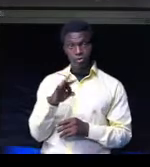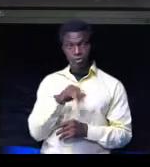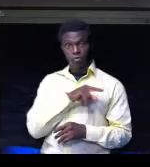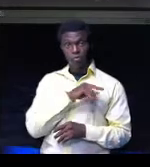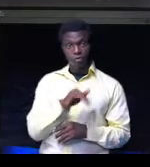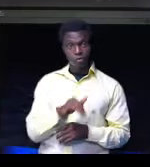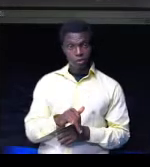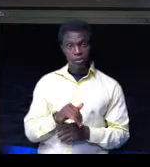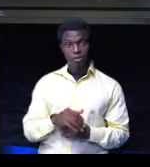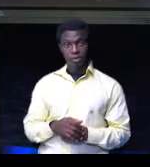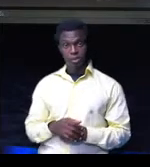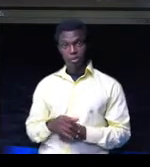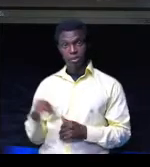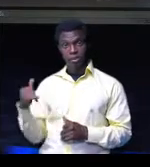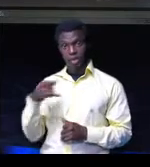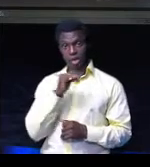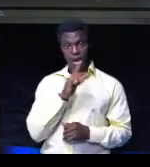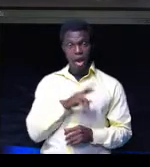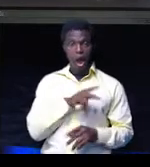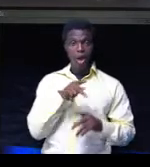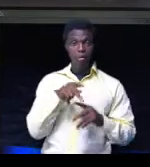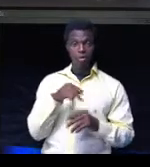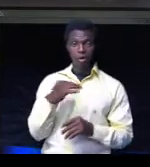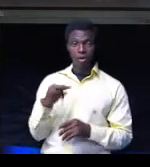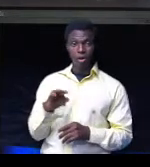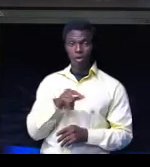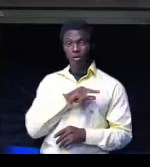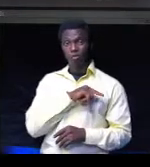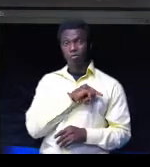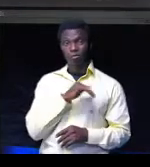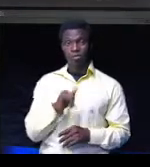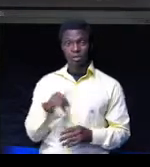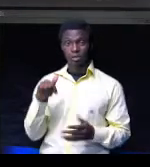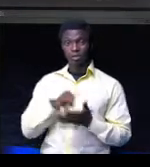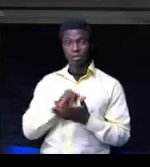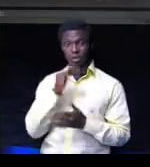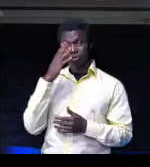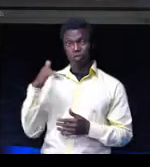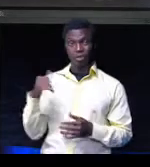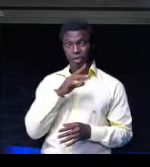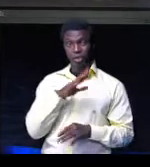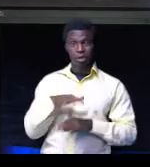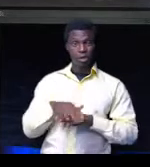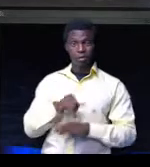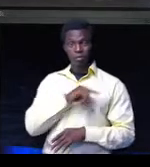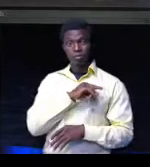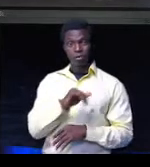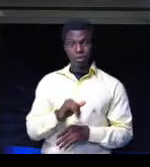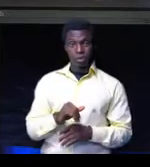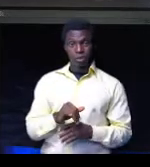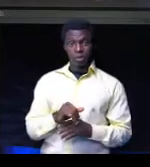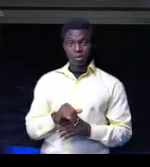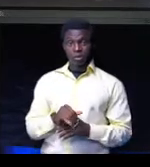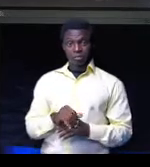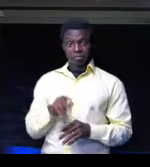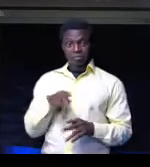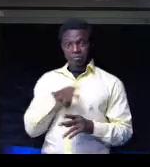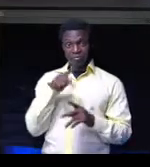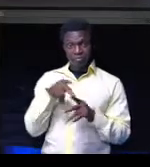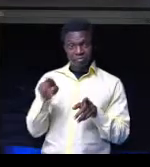of quantity. They are pronouns of what? Quantity. That is why they are called quantitative